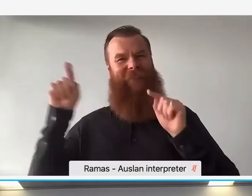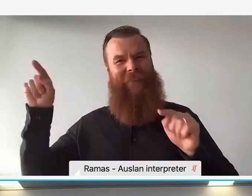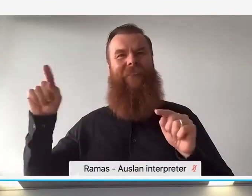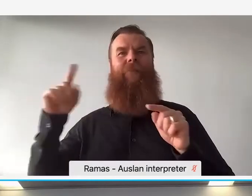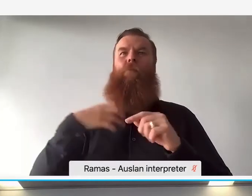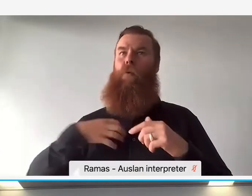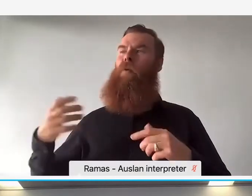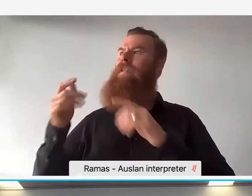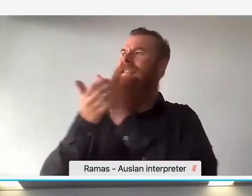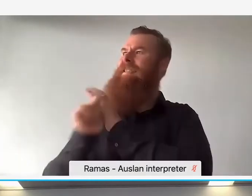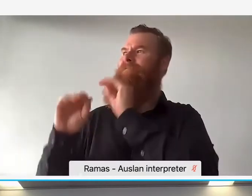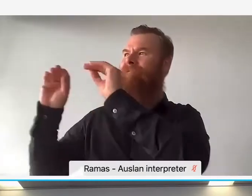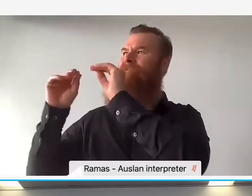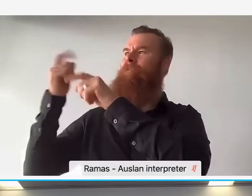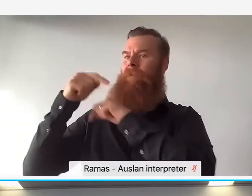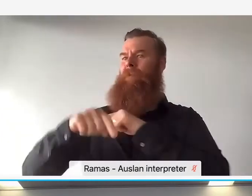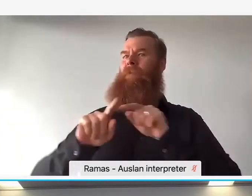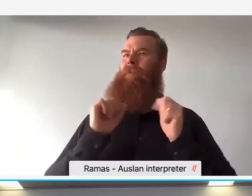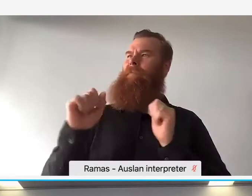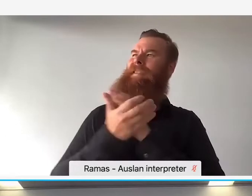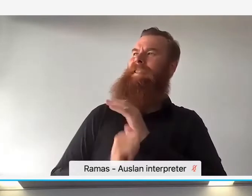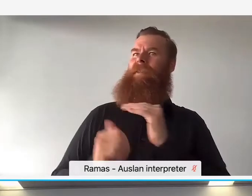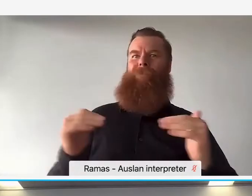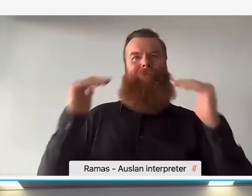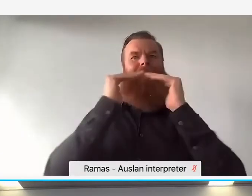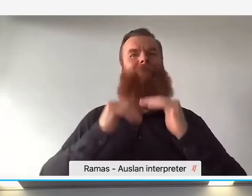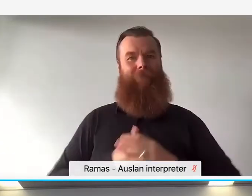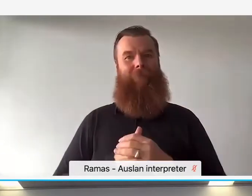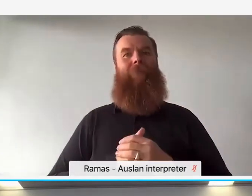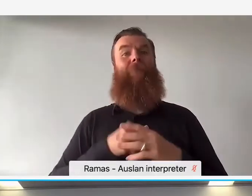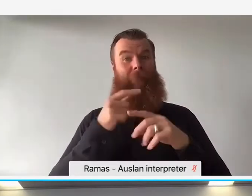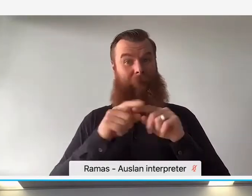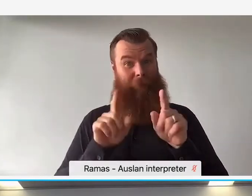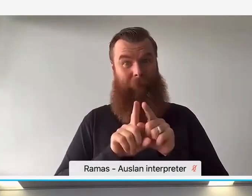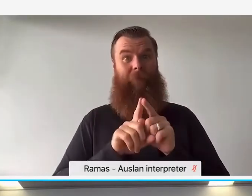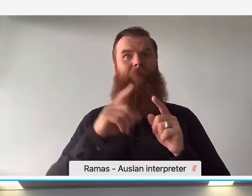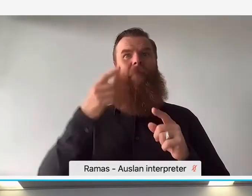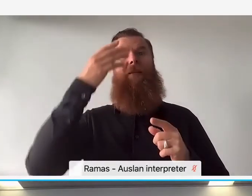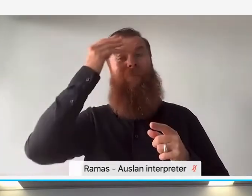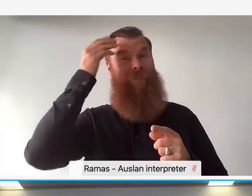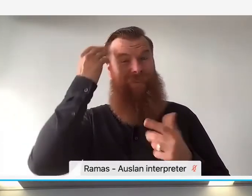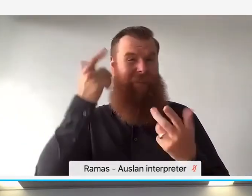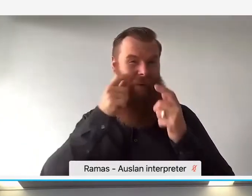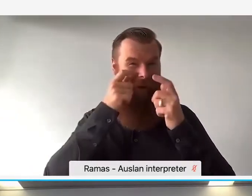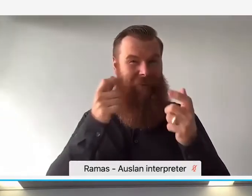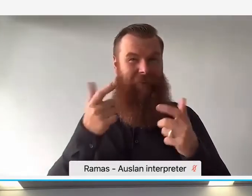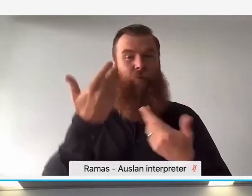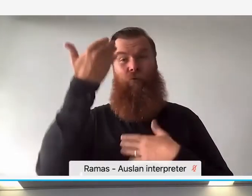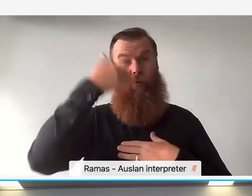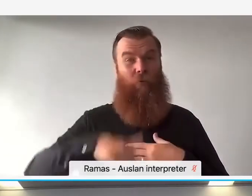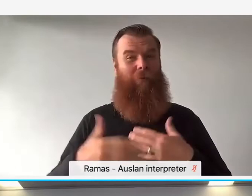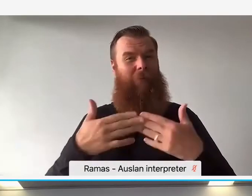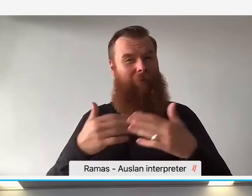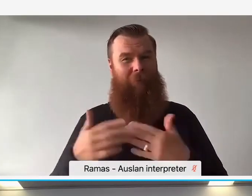Just to name a few on the list, this includes critical areas such as dementia care, stroke management, chronic heart